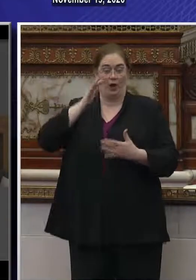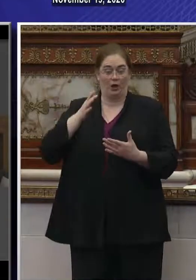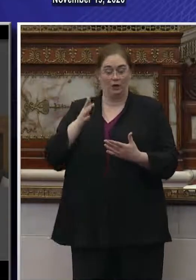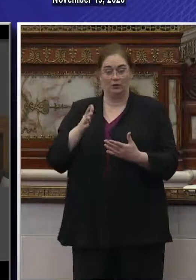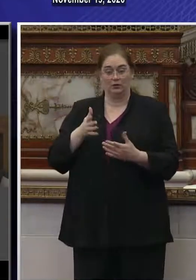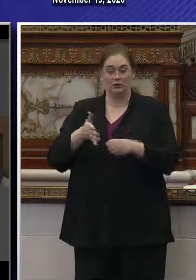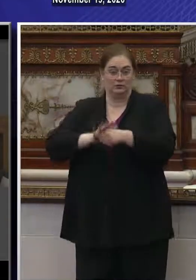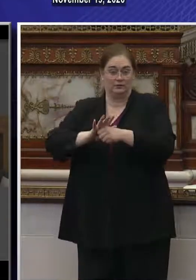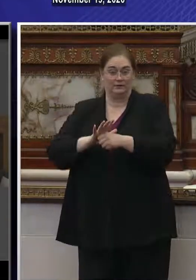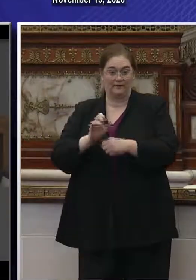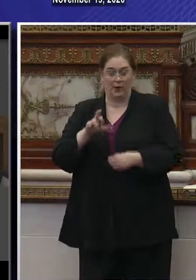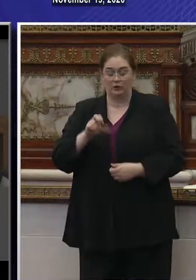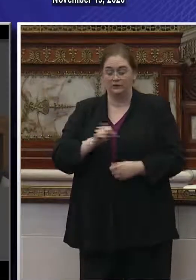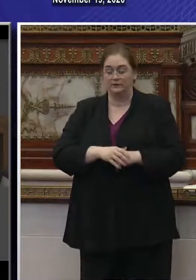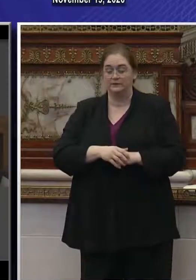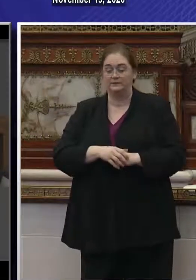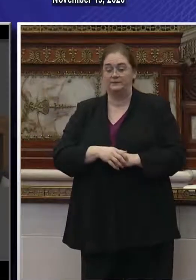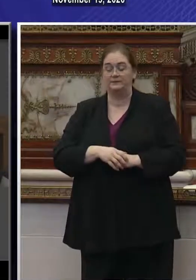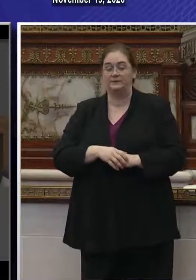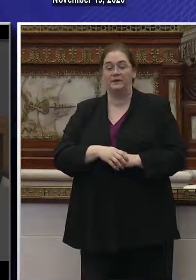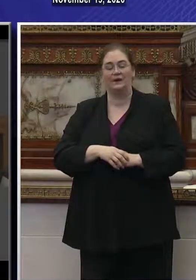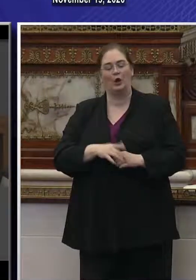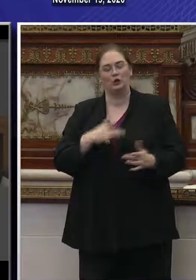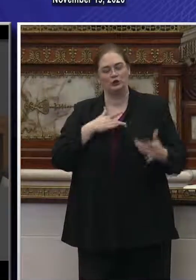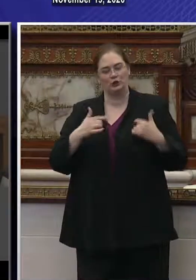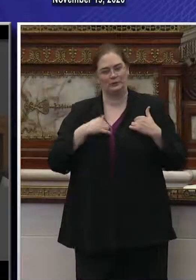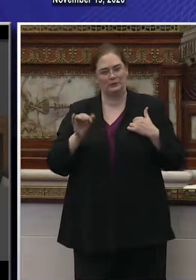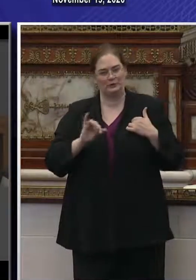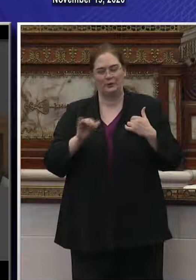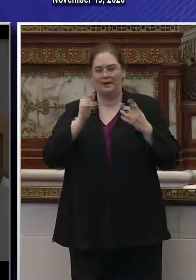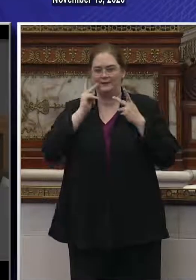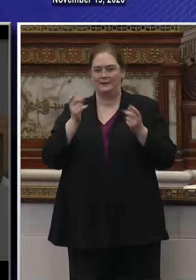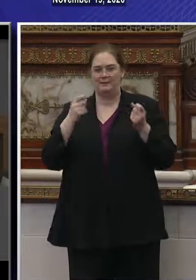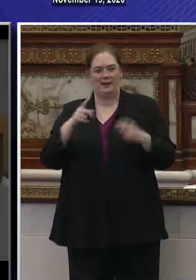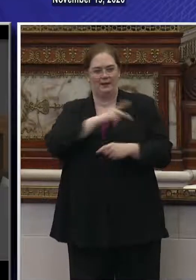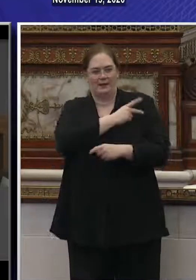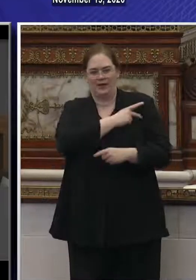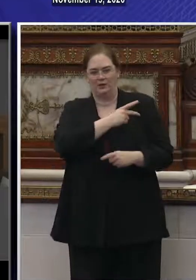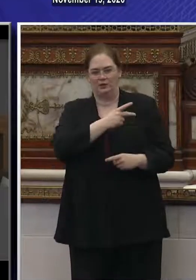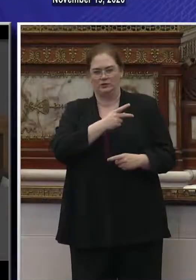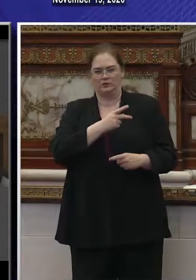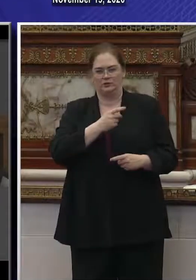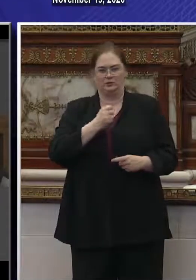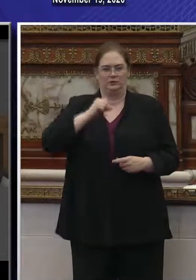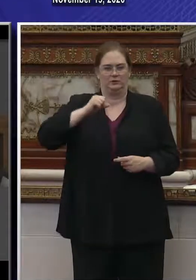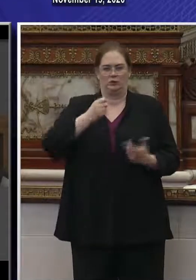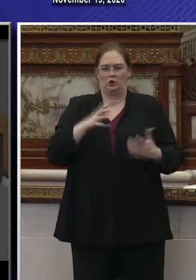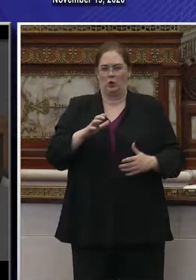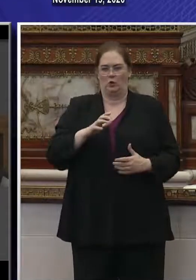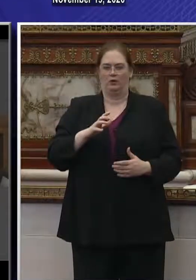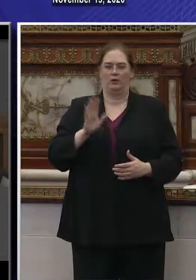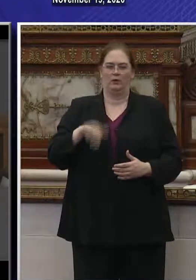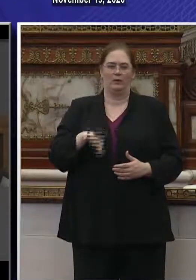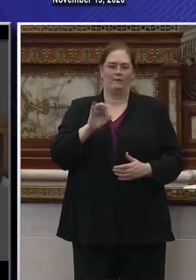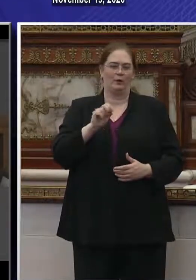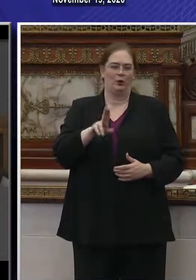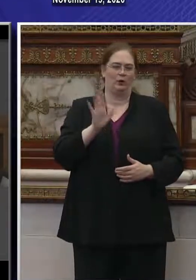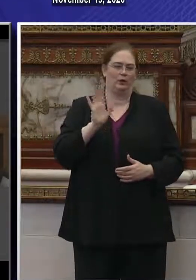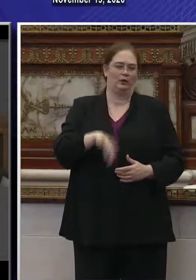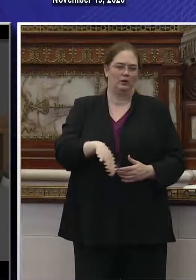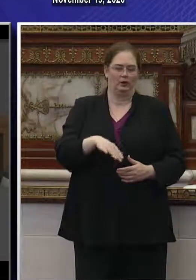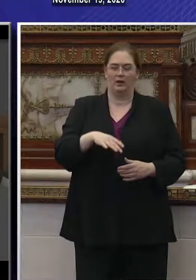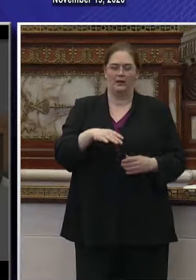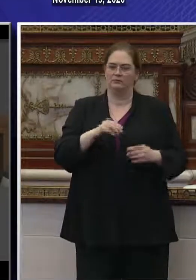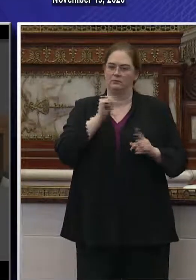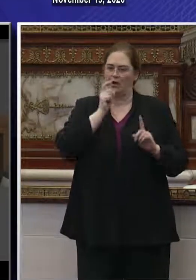me is that I see a lot of patients not taking the flu vaccine seriously, that a lot of